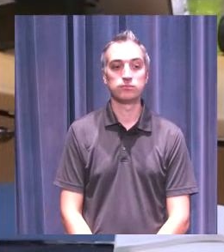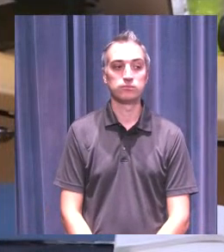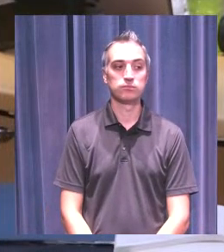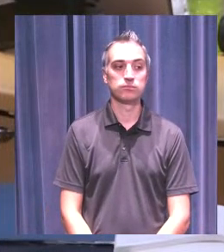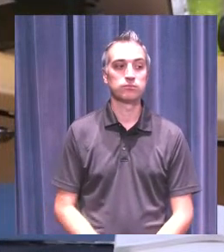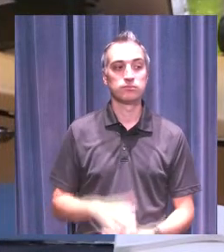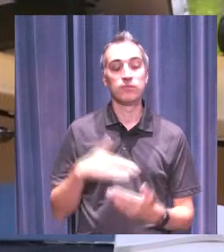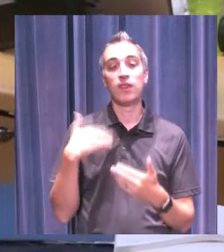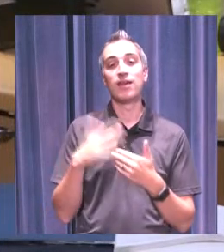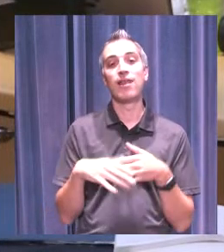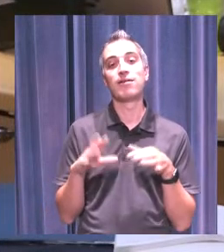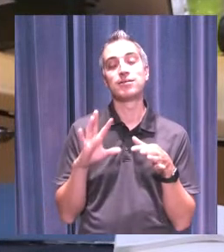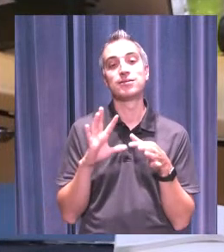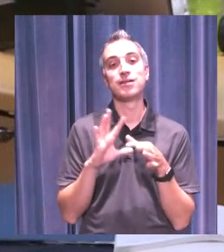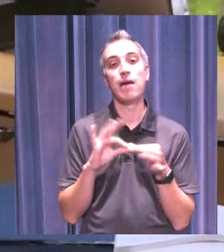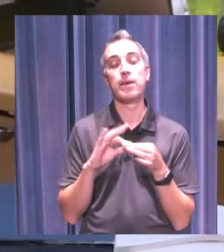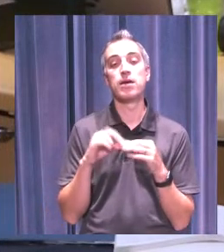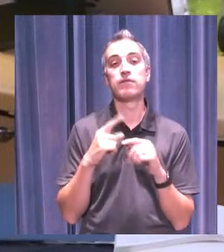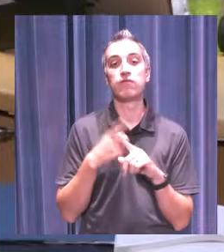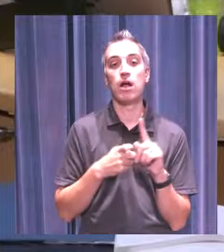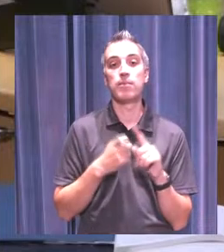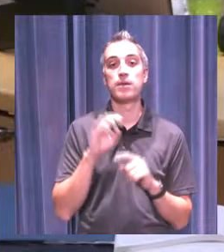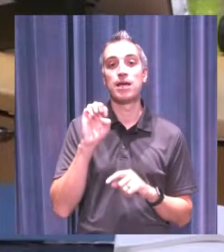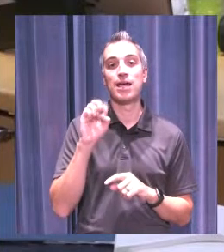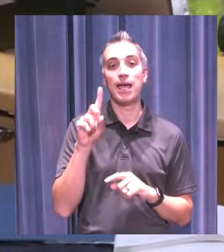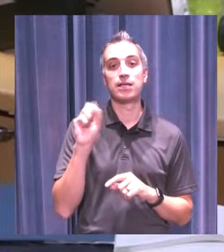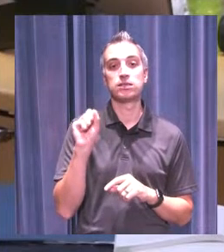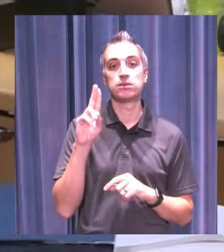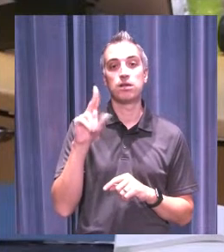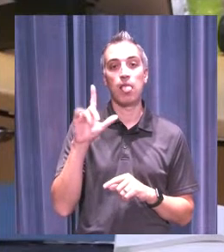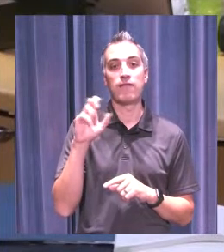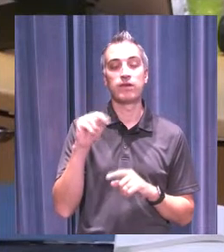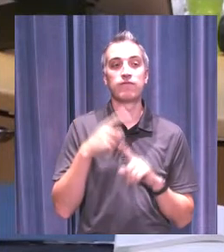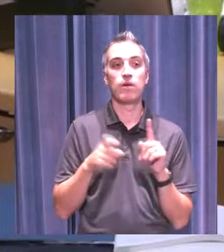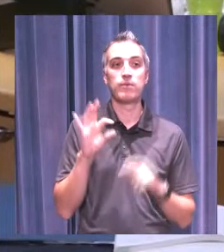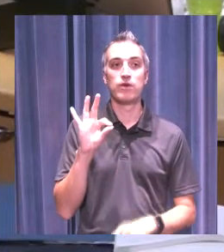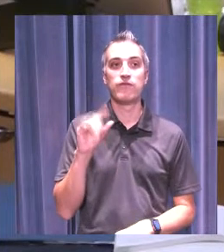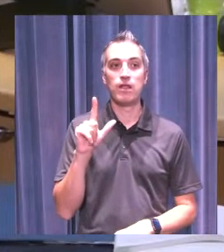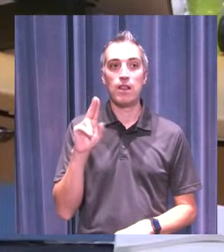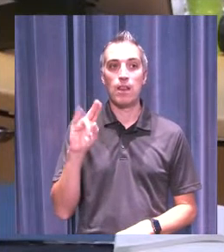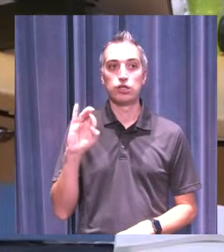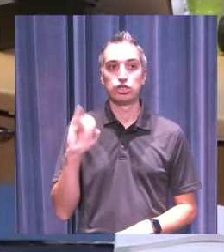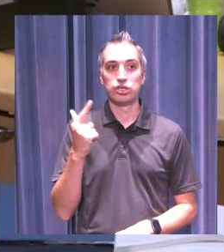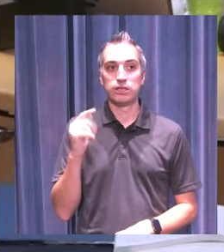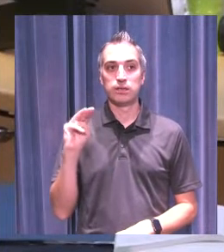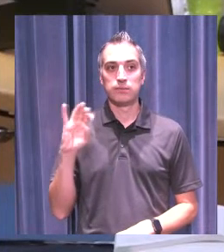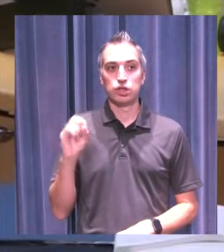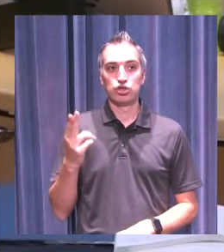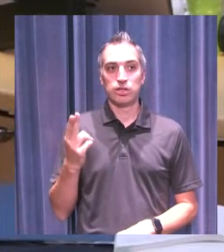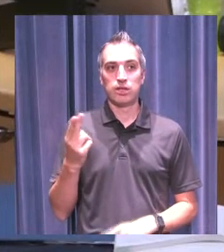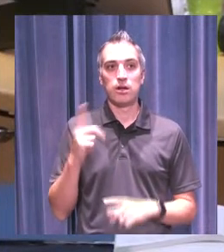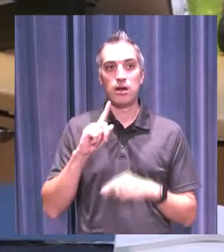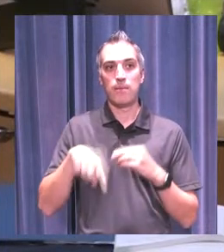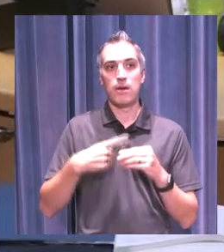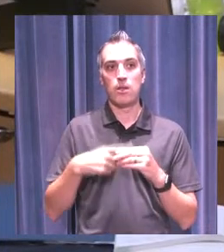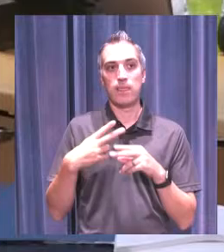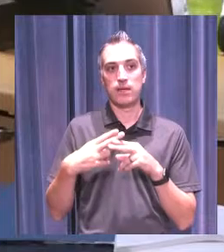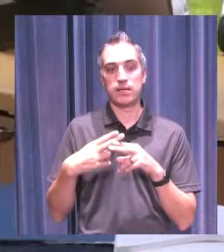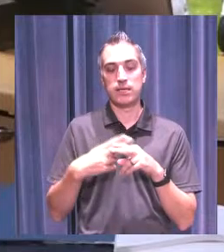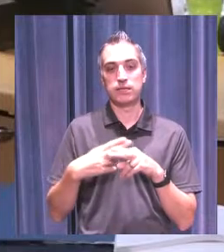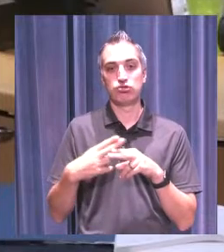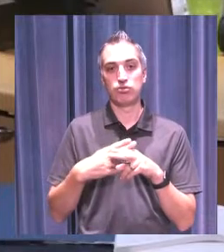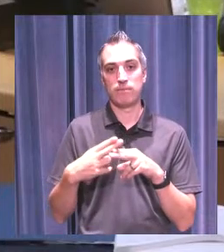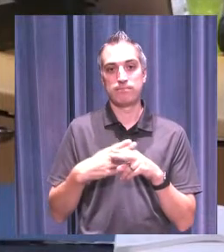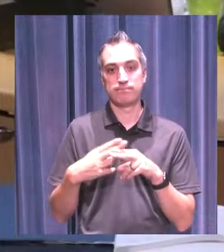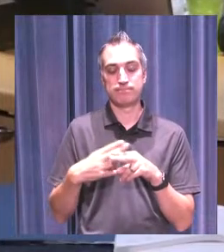The next comment has been submitted by Ed Sullivan of Flushing, Michigan, on the topic of the interim president.